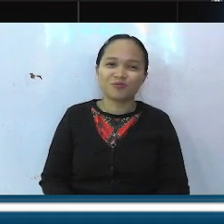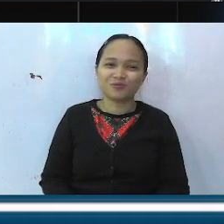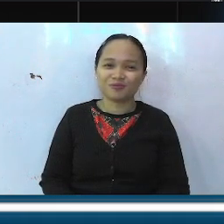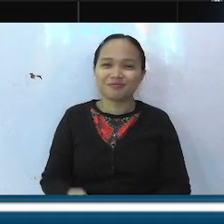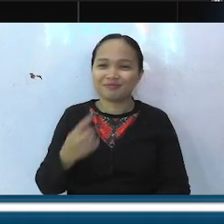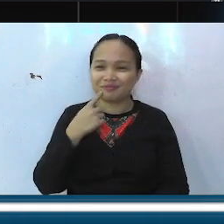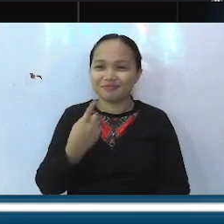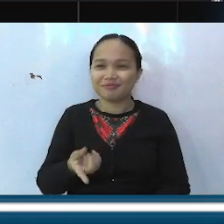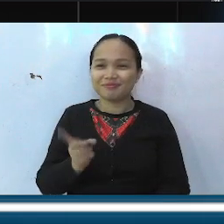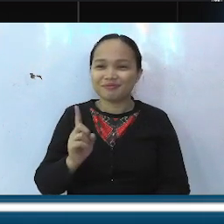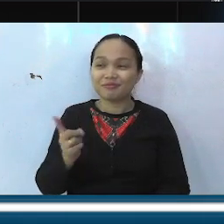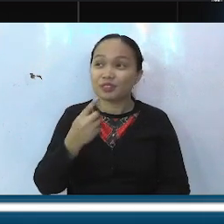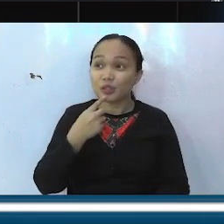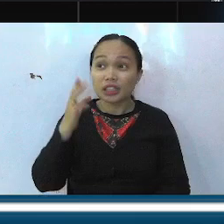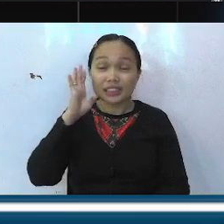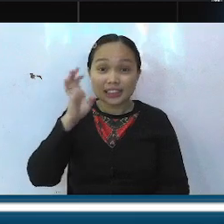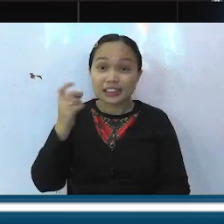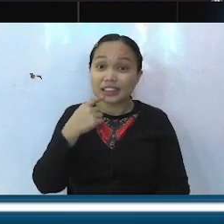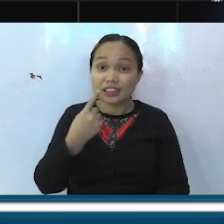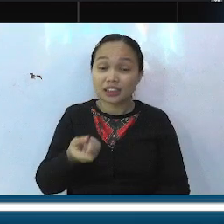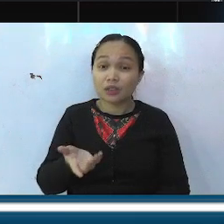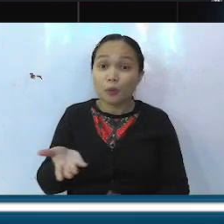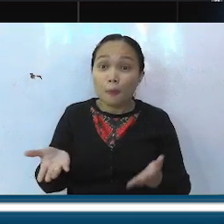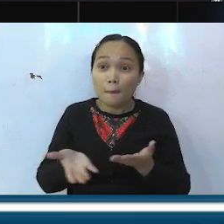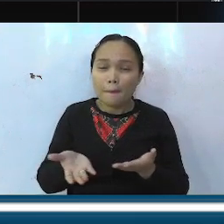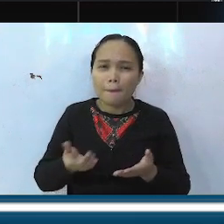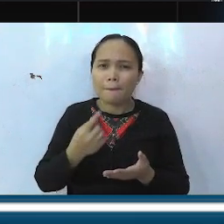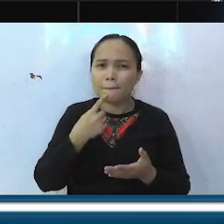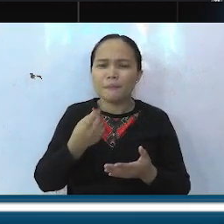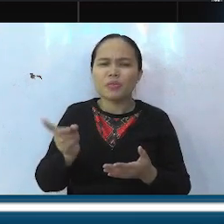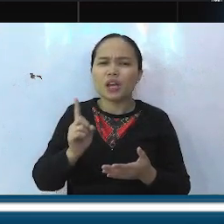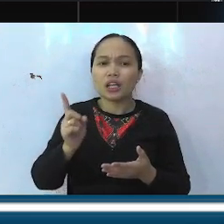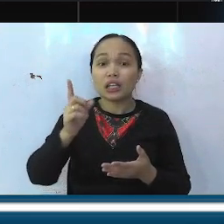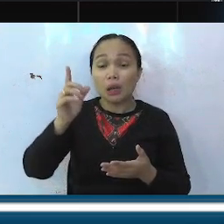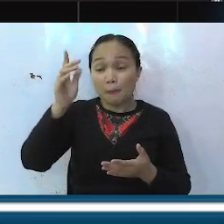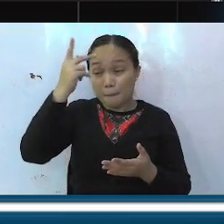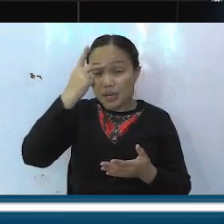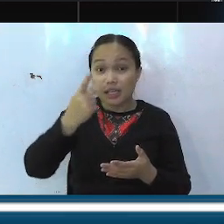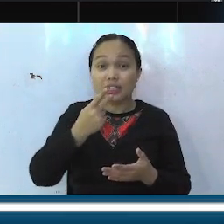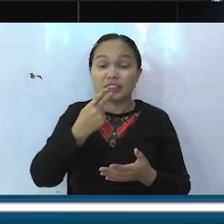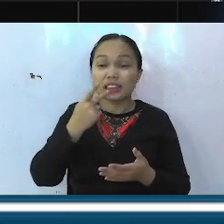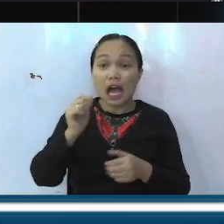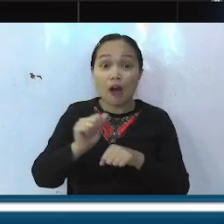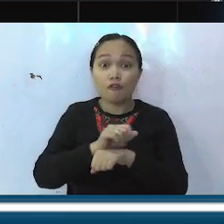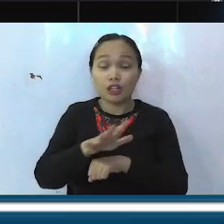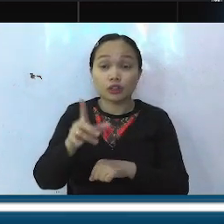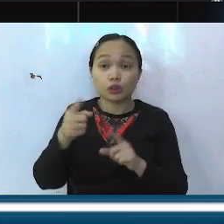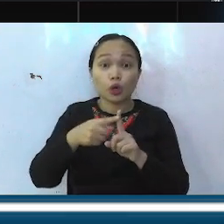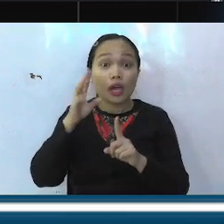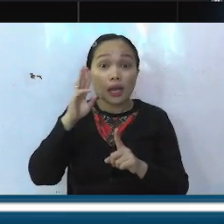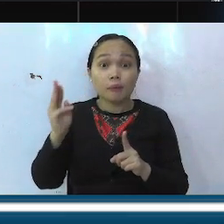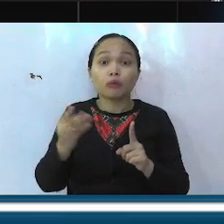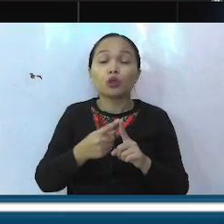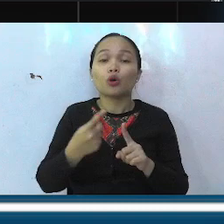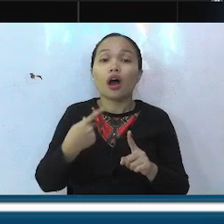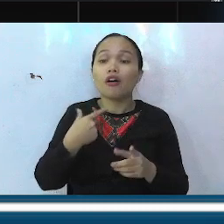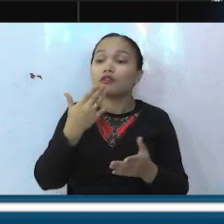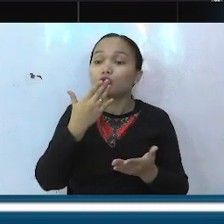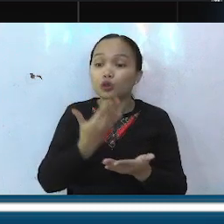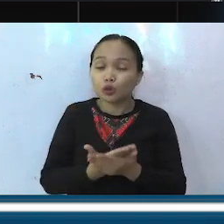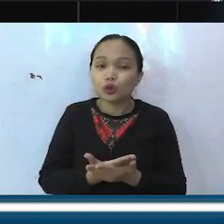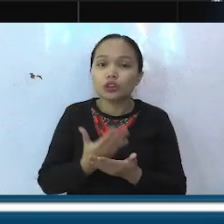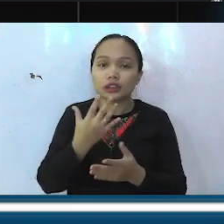Hindi. Ang sinasabi niya dito, young people, ang pinaka-payo sa kanya ng kanyang mga magulang is to have a good set of